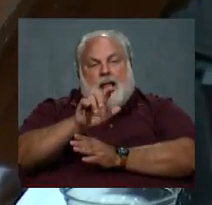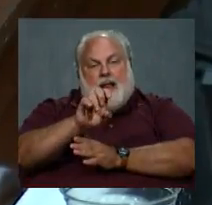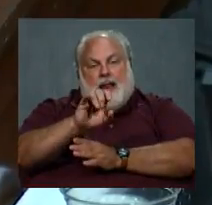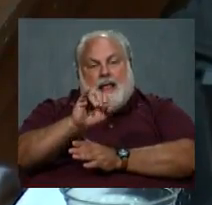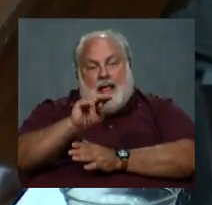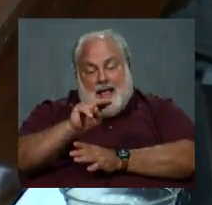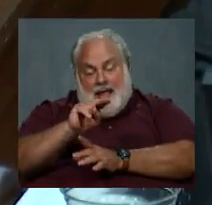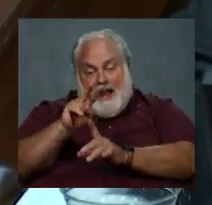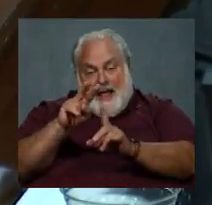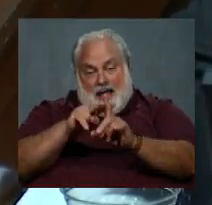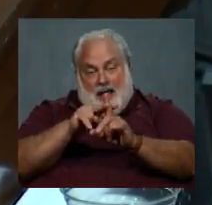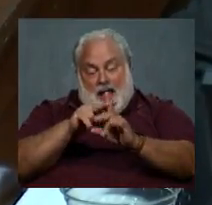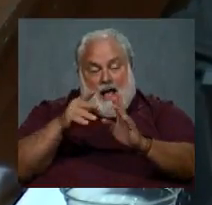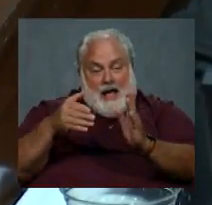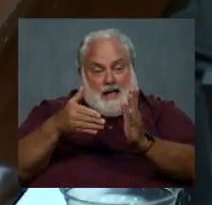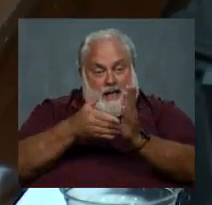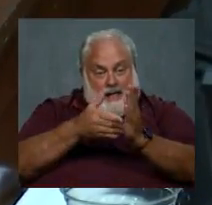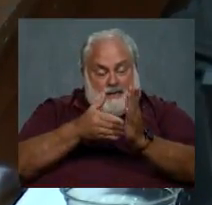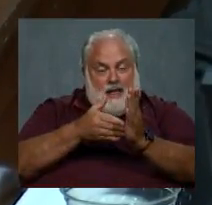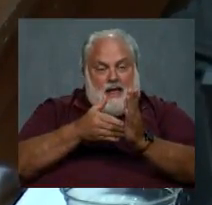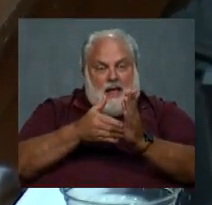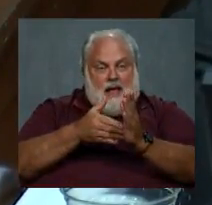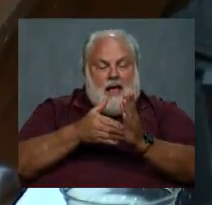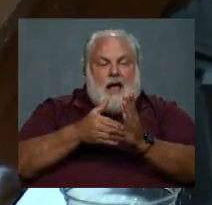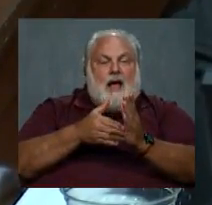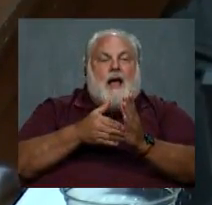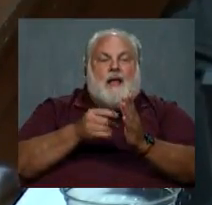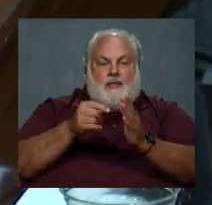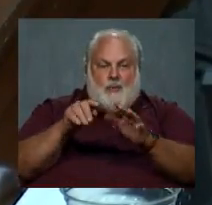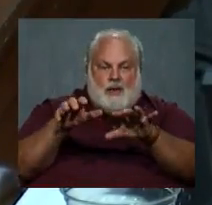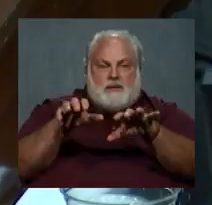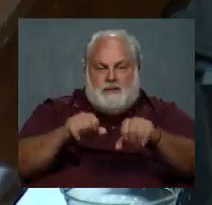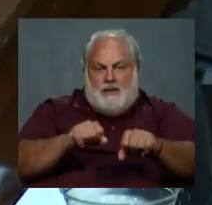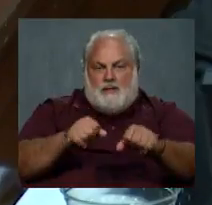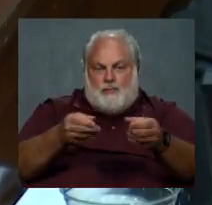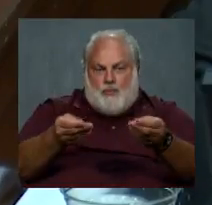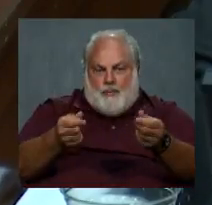can get a foreclosure on it, take the property.